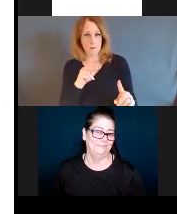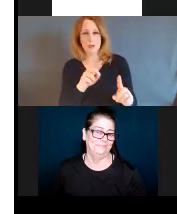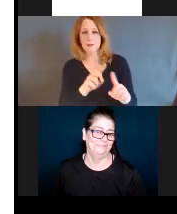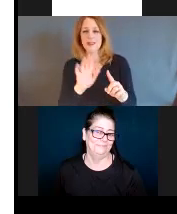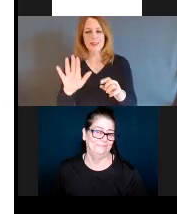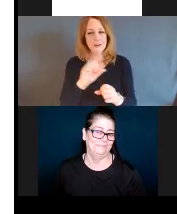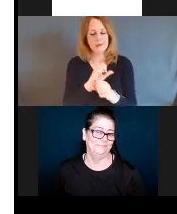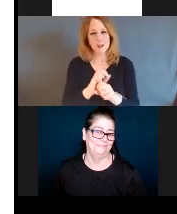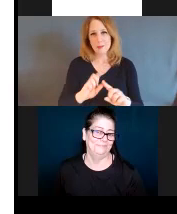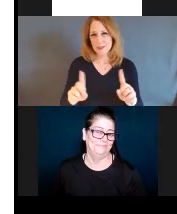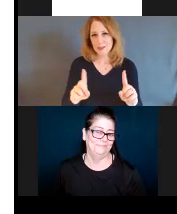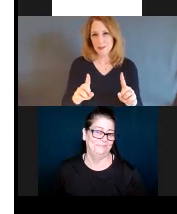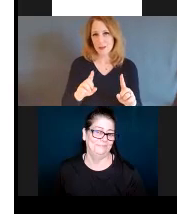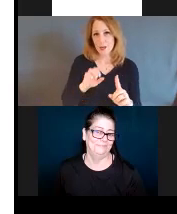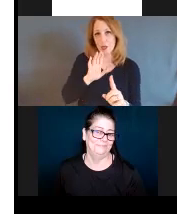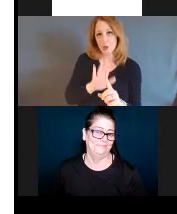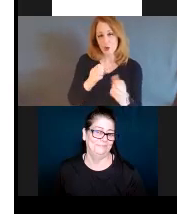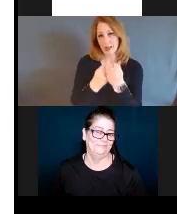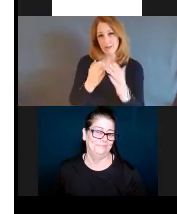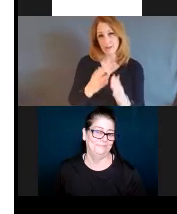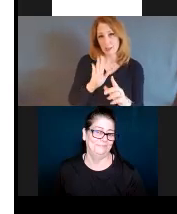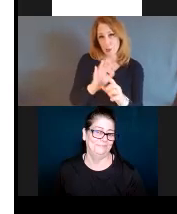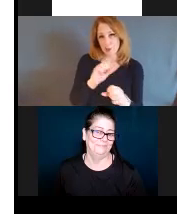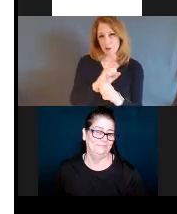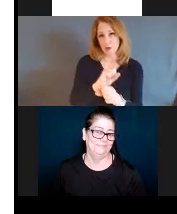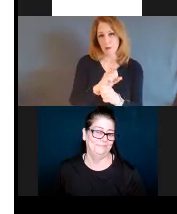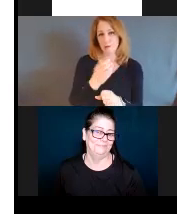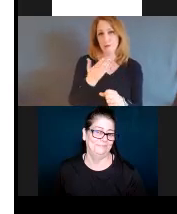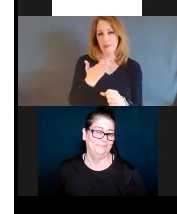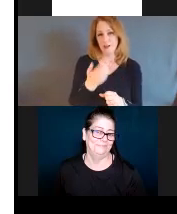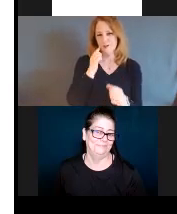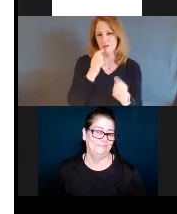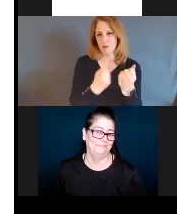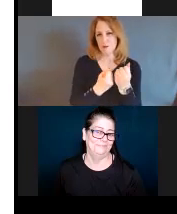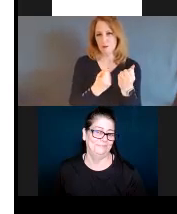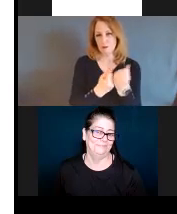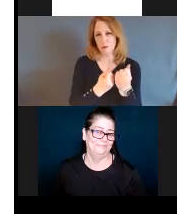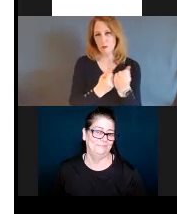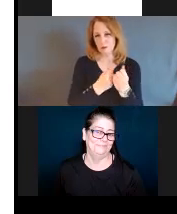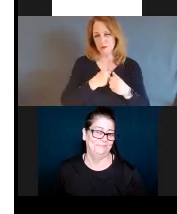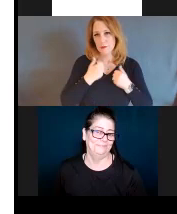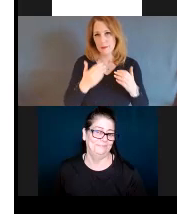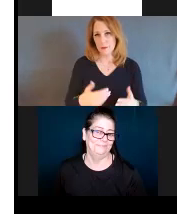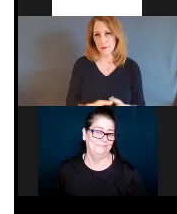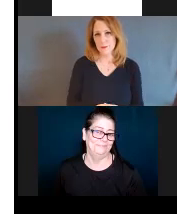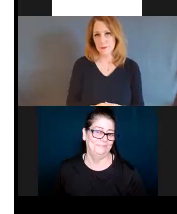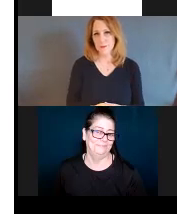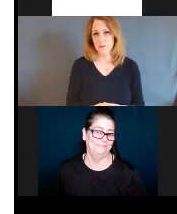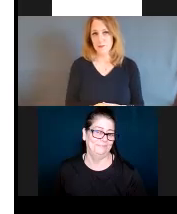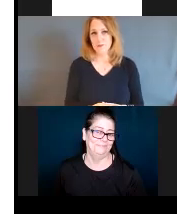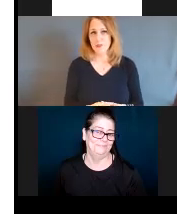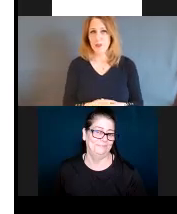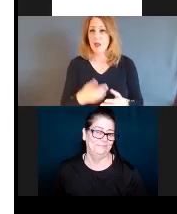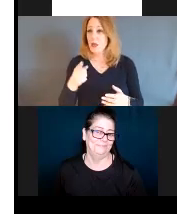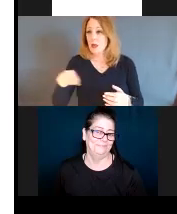Your job is to be there for the survivor. And they might be really helpful in that process, which is great,